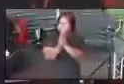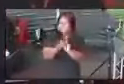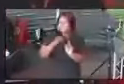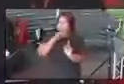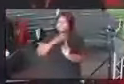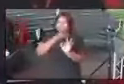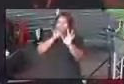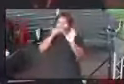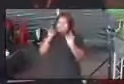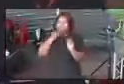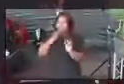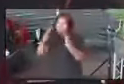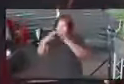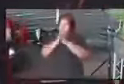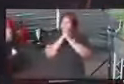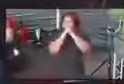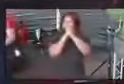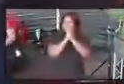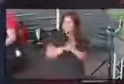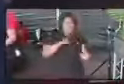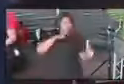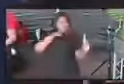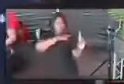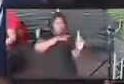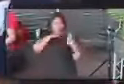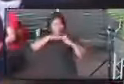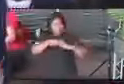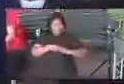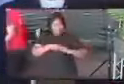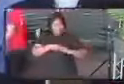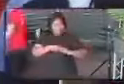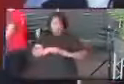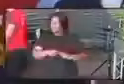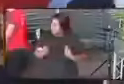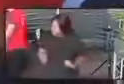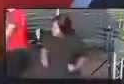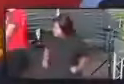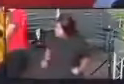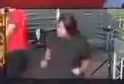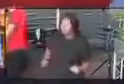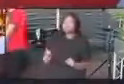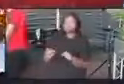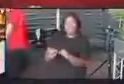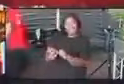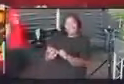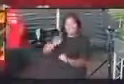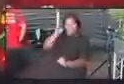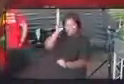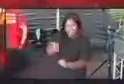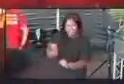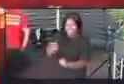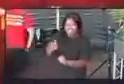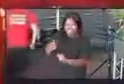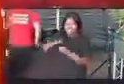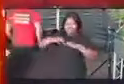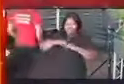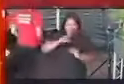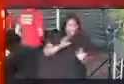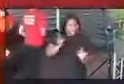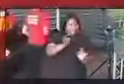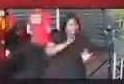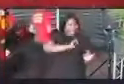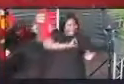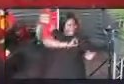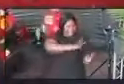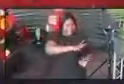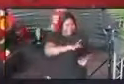mutwaring arikopane. La woke problem. We must hate those who divide us,